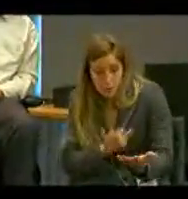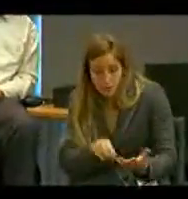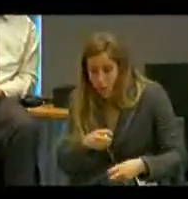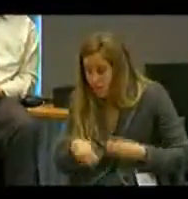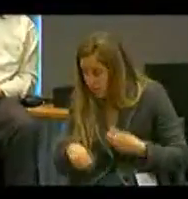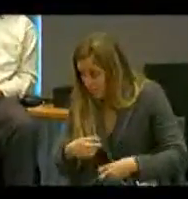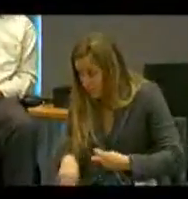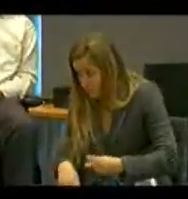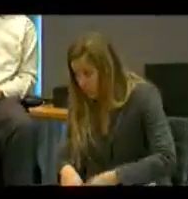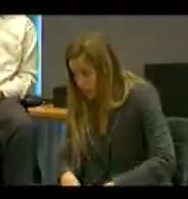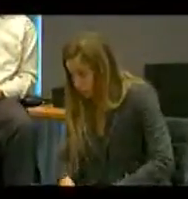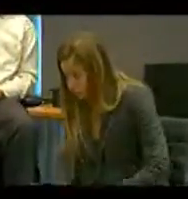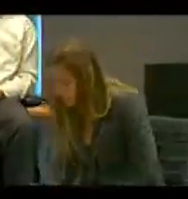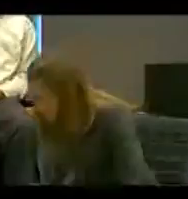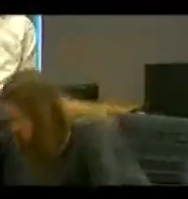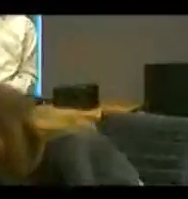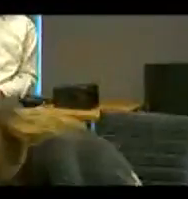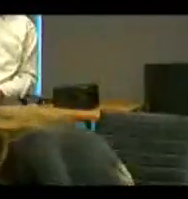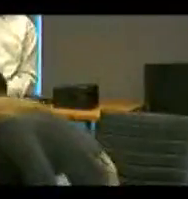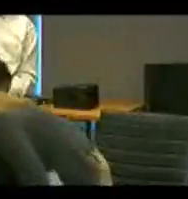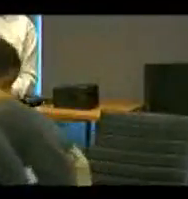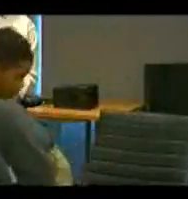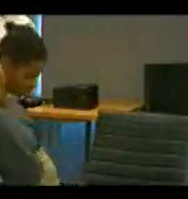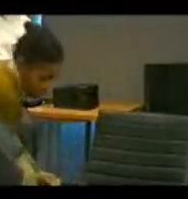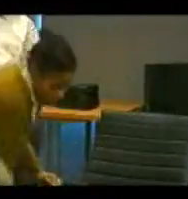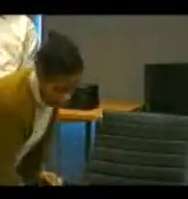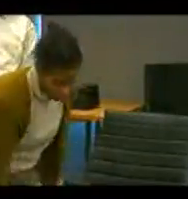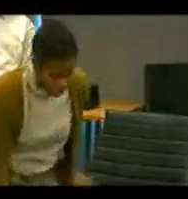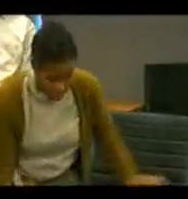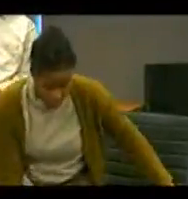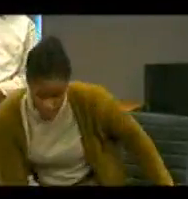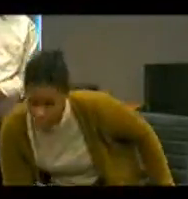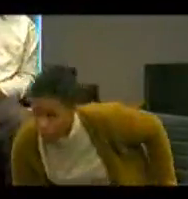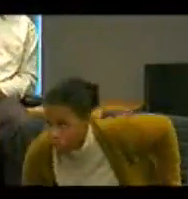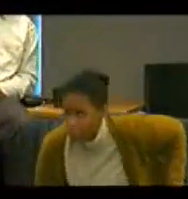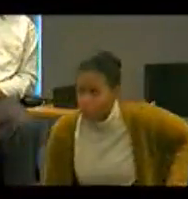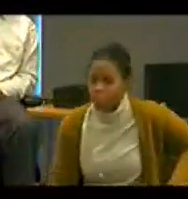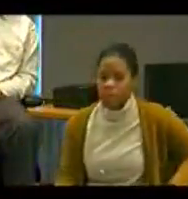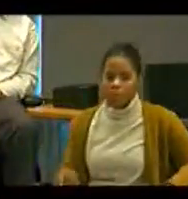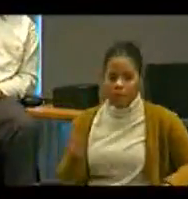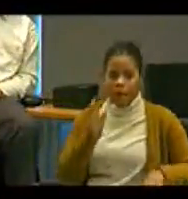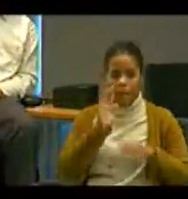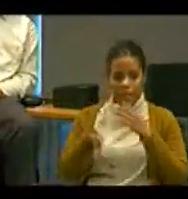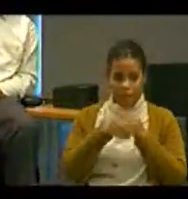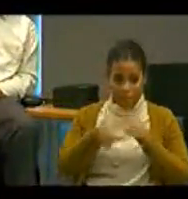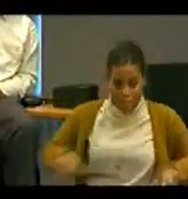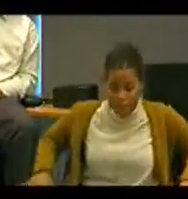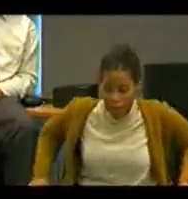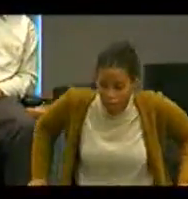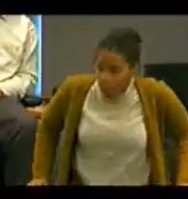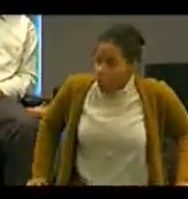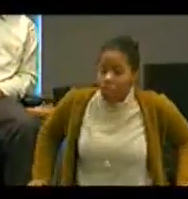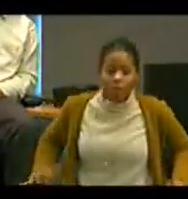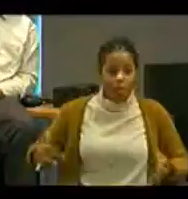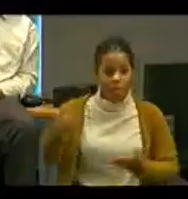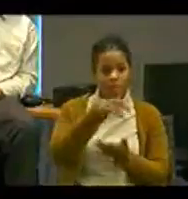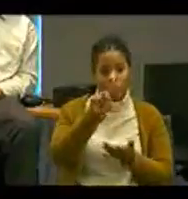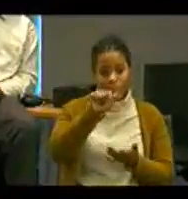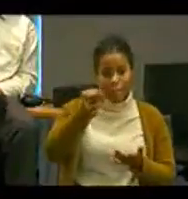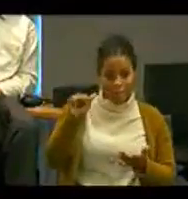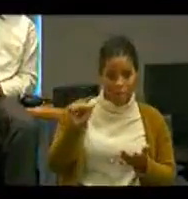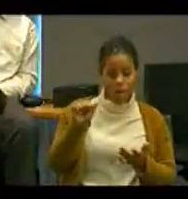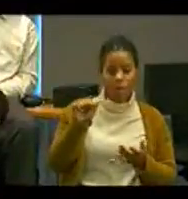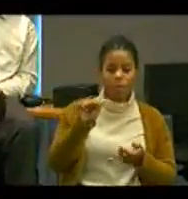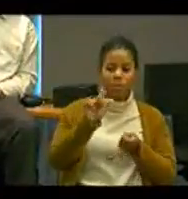Yes, I will add that, excuse me, the collection of data, particularly as it's disaggregated in ways that are